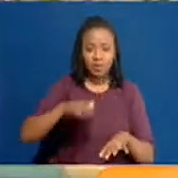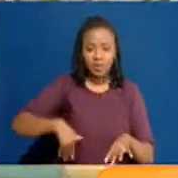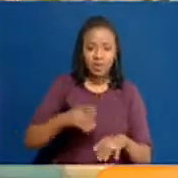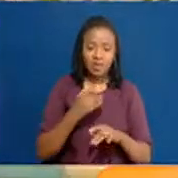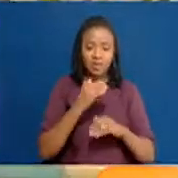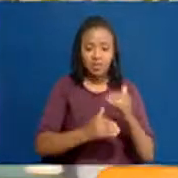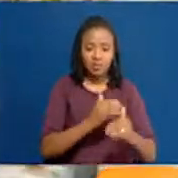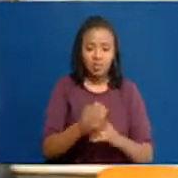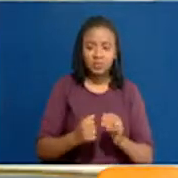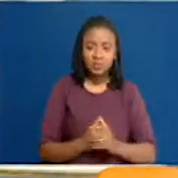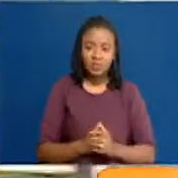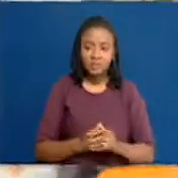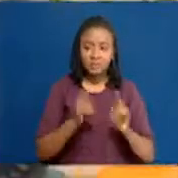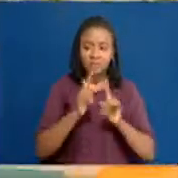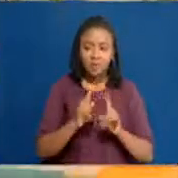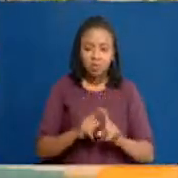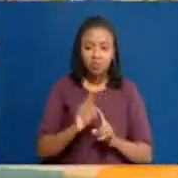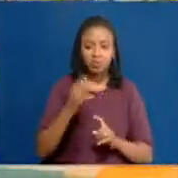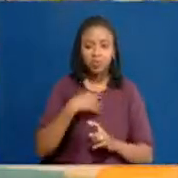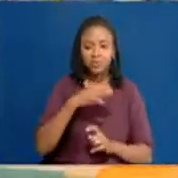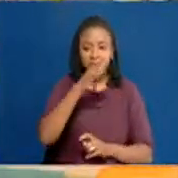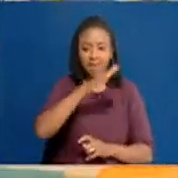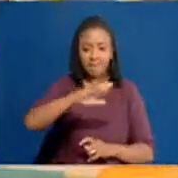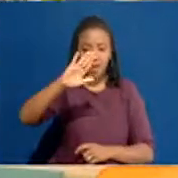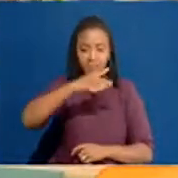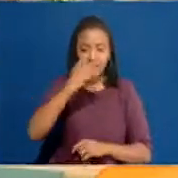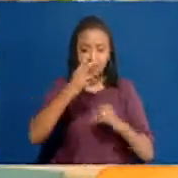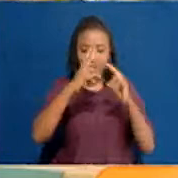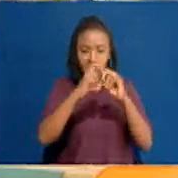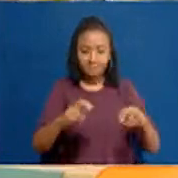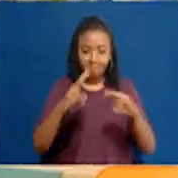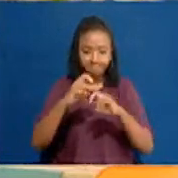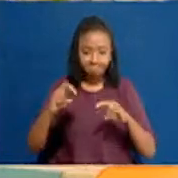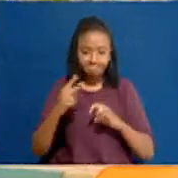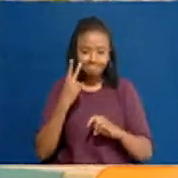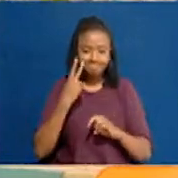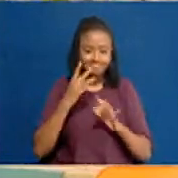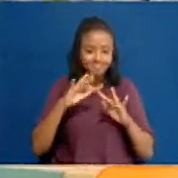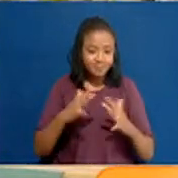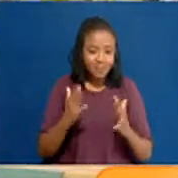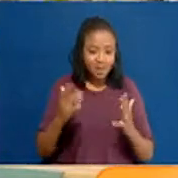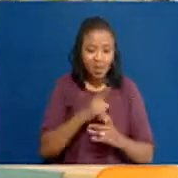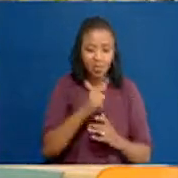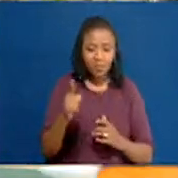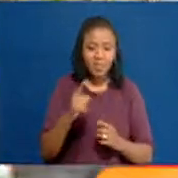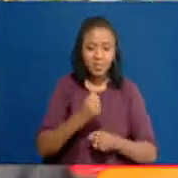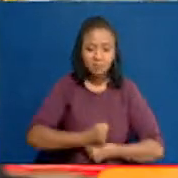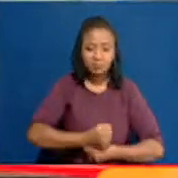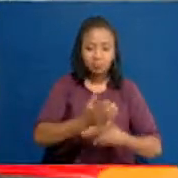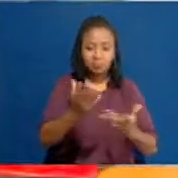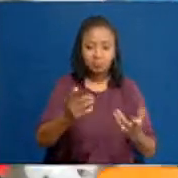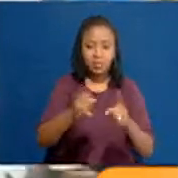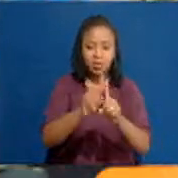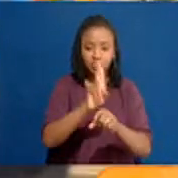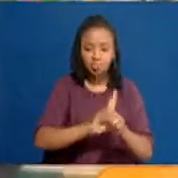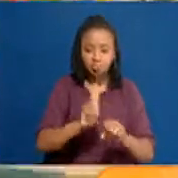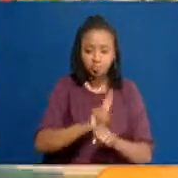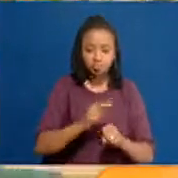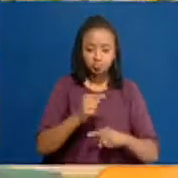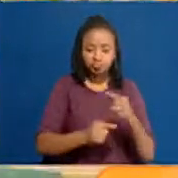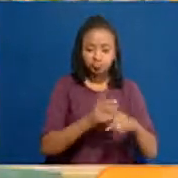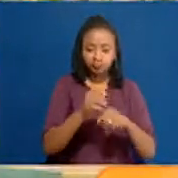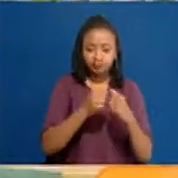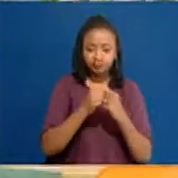parliamentary investigation into the high cost of electricity generation, supply and consumption